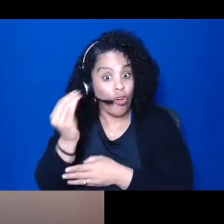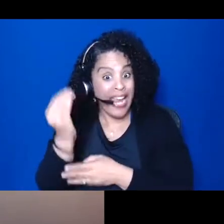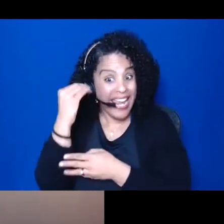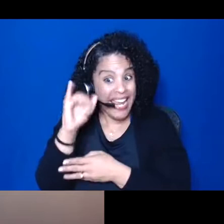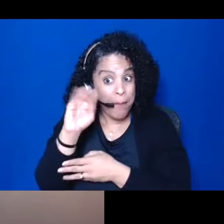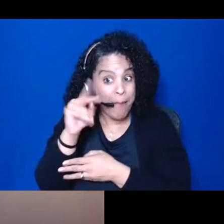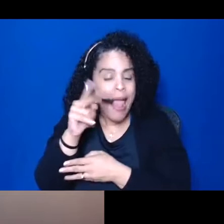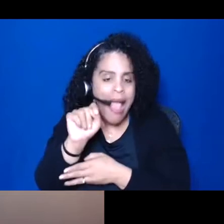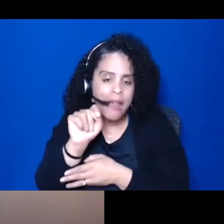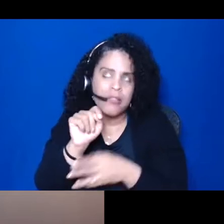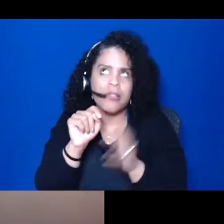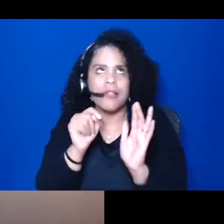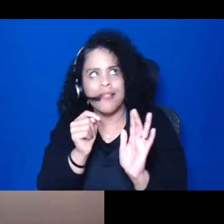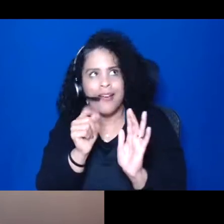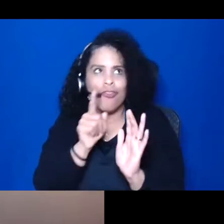is essentially